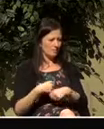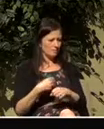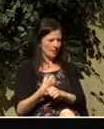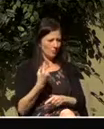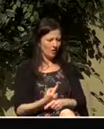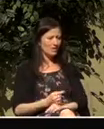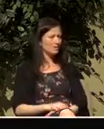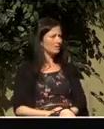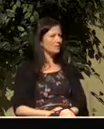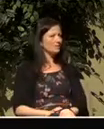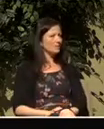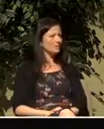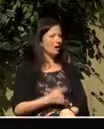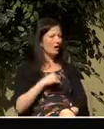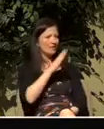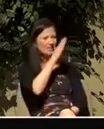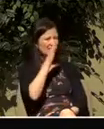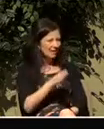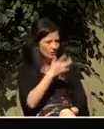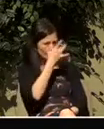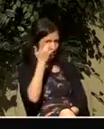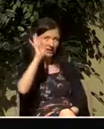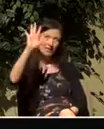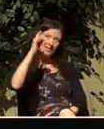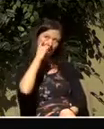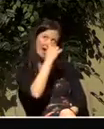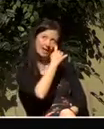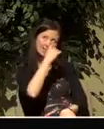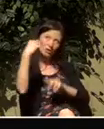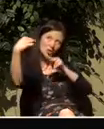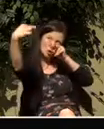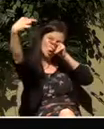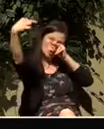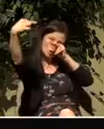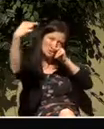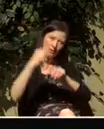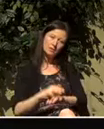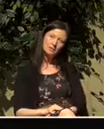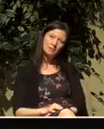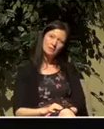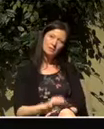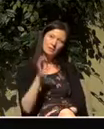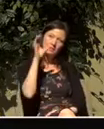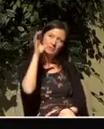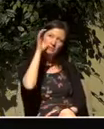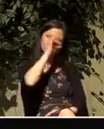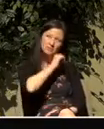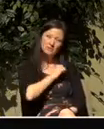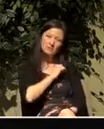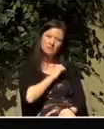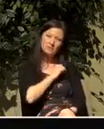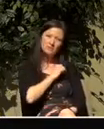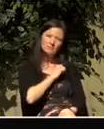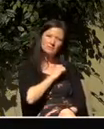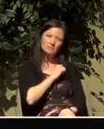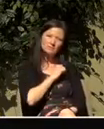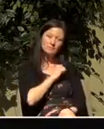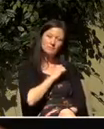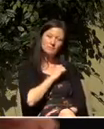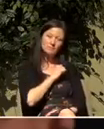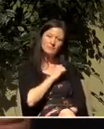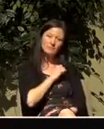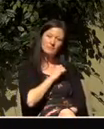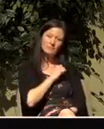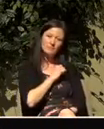I'll never forget his look as our eyes met. It was so strange. There was